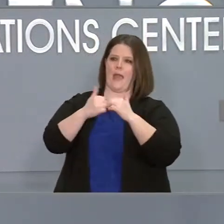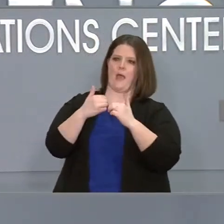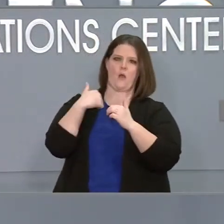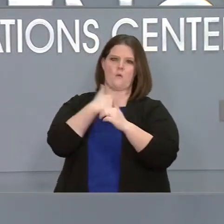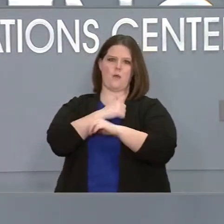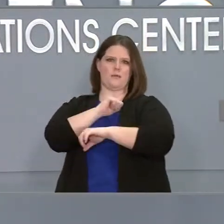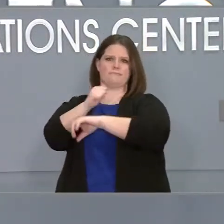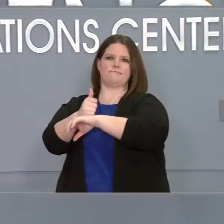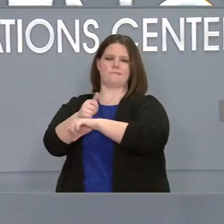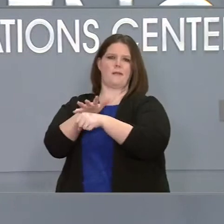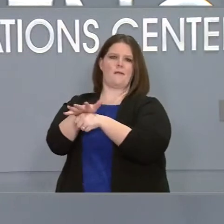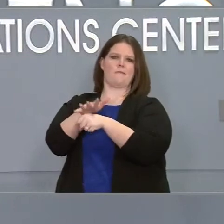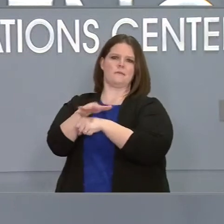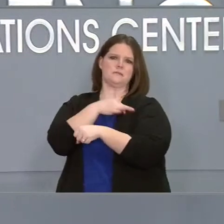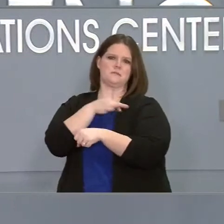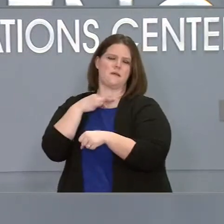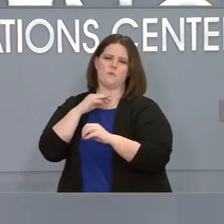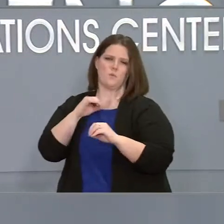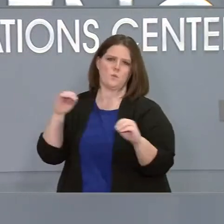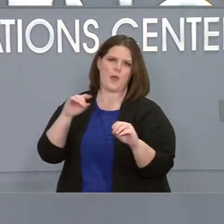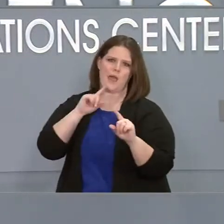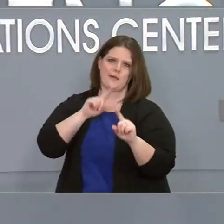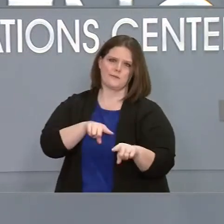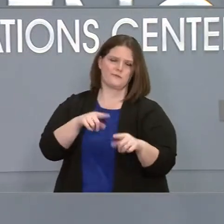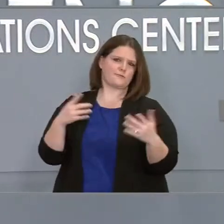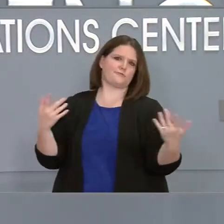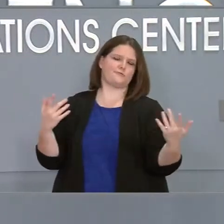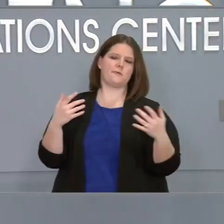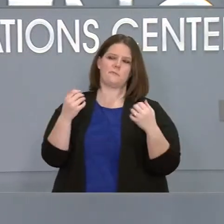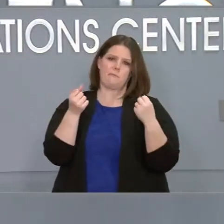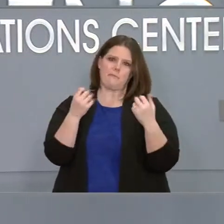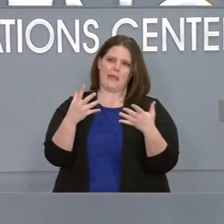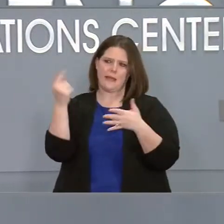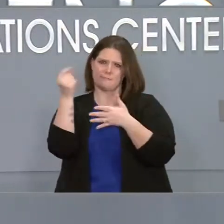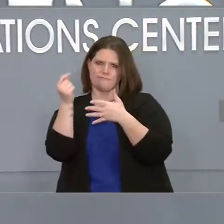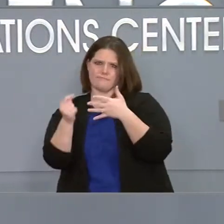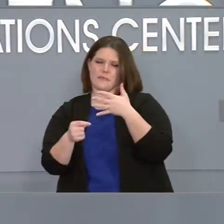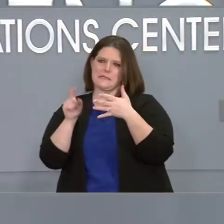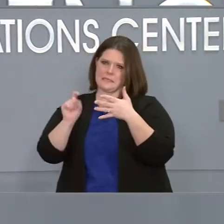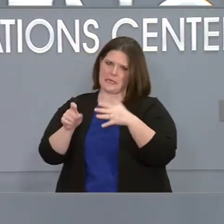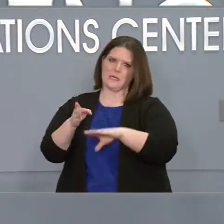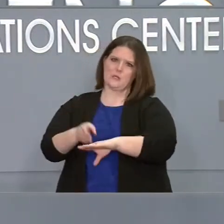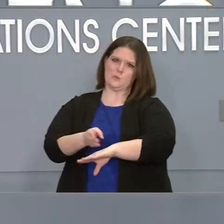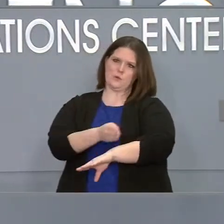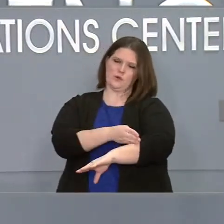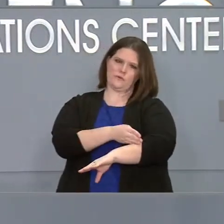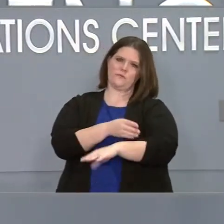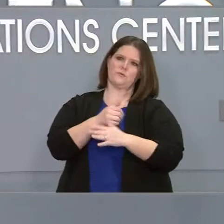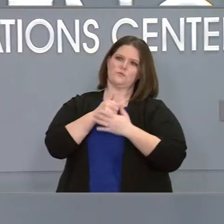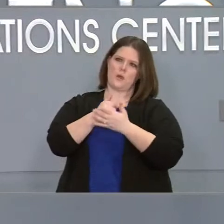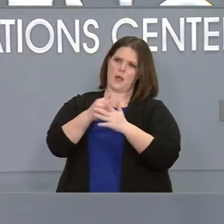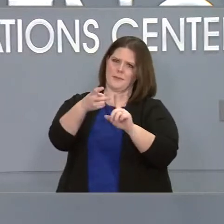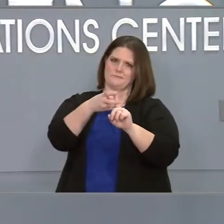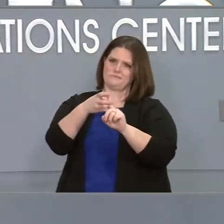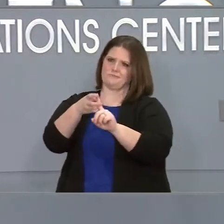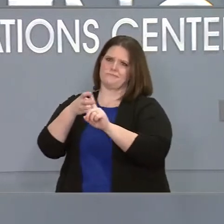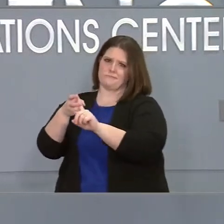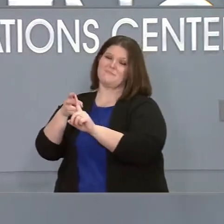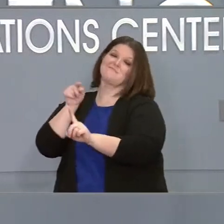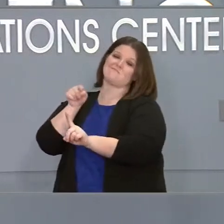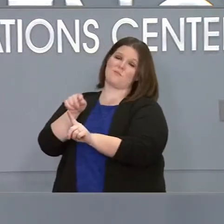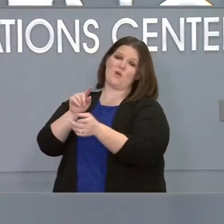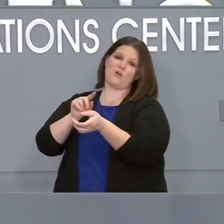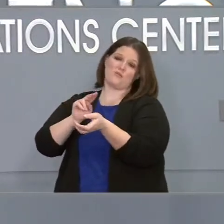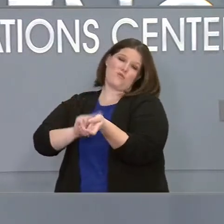I think it's going to be, there are a lot of things that need to be done to make sure we have the workforce needed, particularly in our long-term care